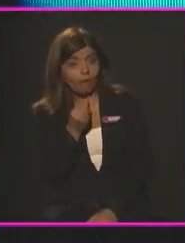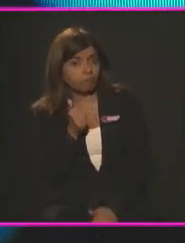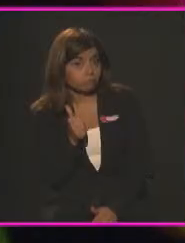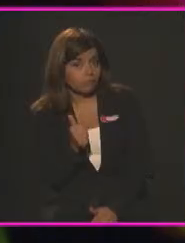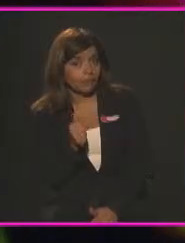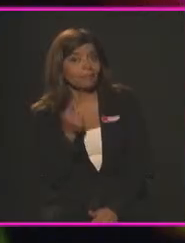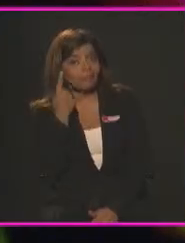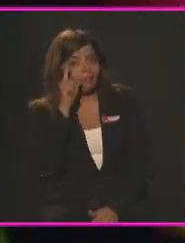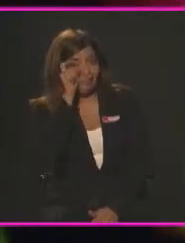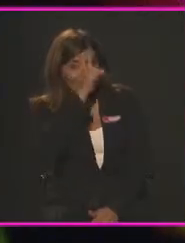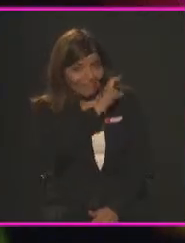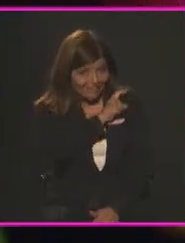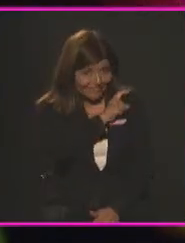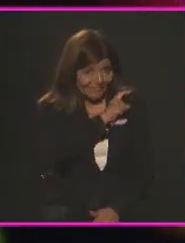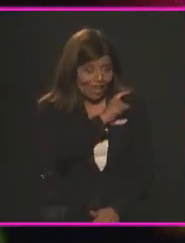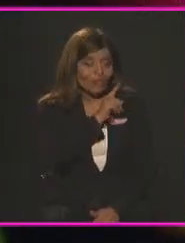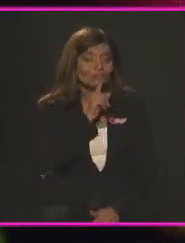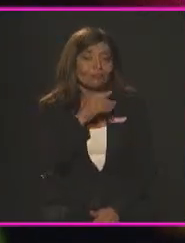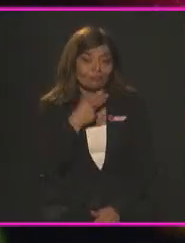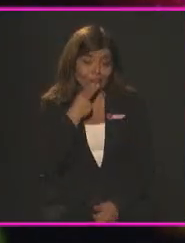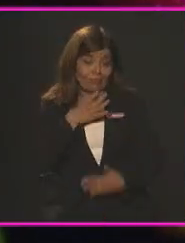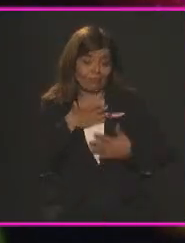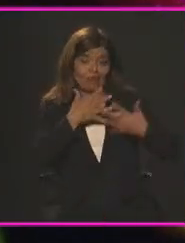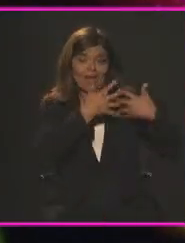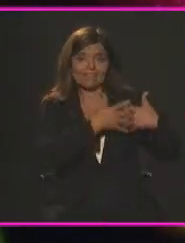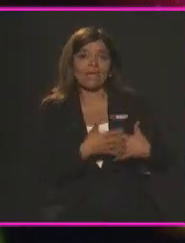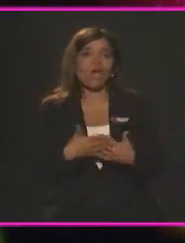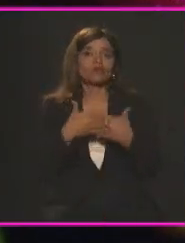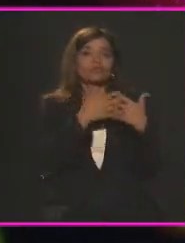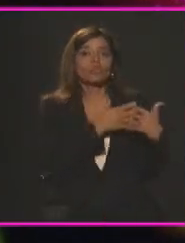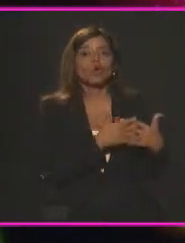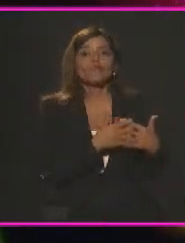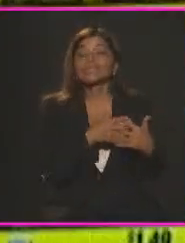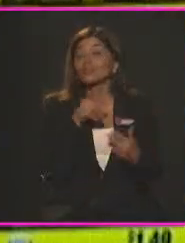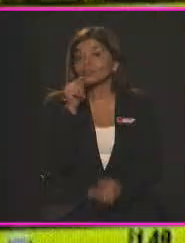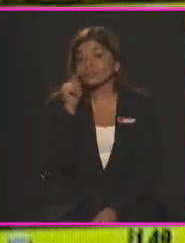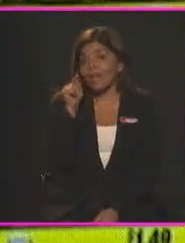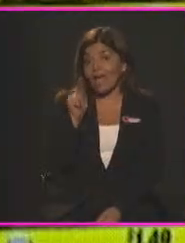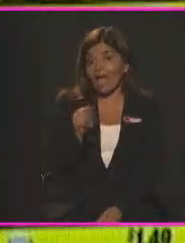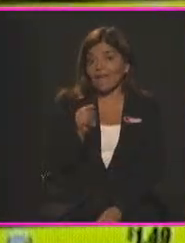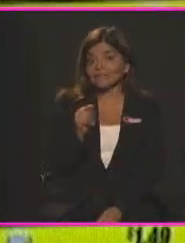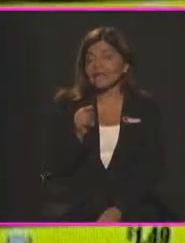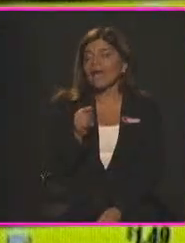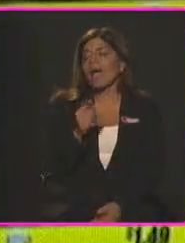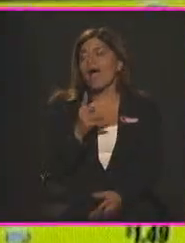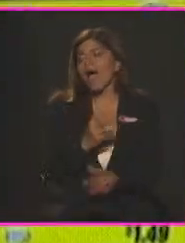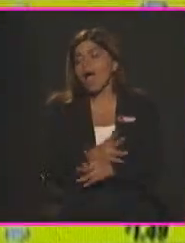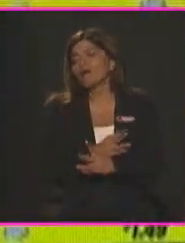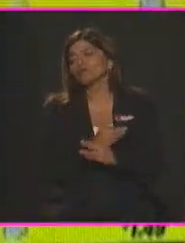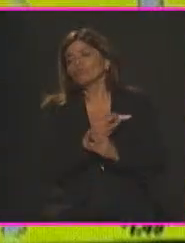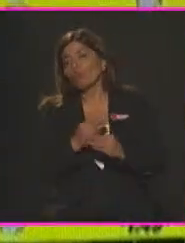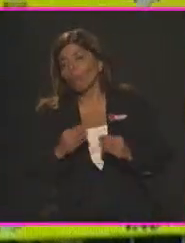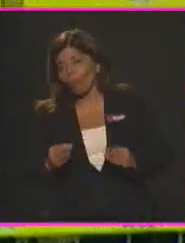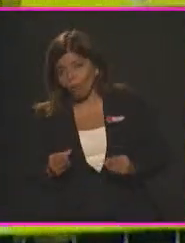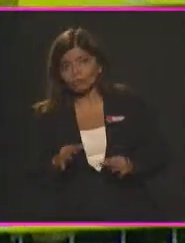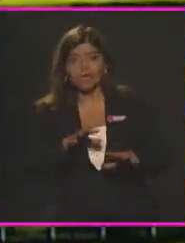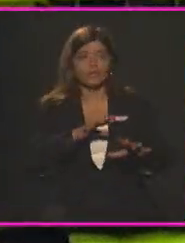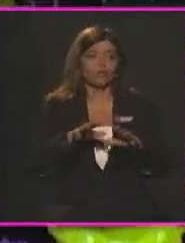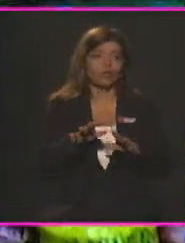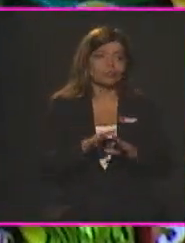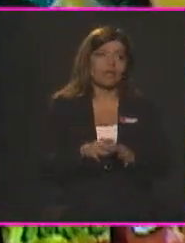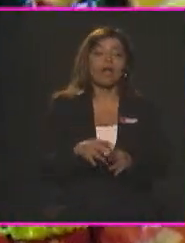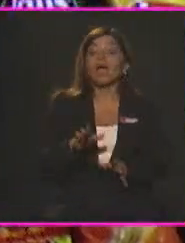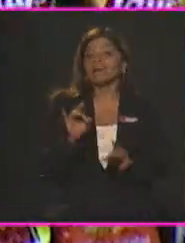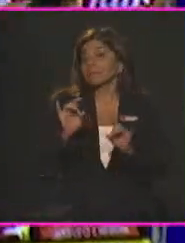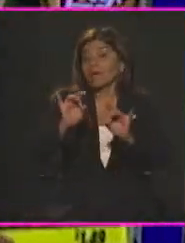United States, the closest source of food to my house is regrettably this one. And I showed this slide 5 years ago, and